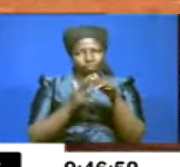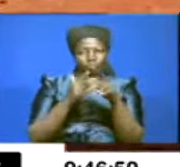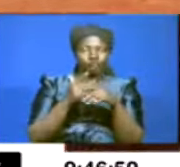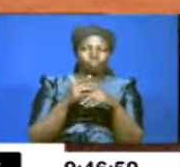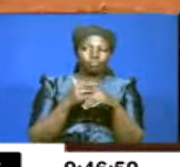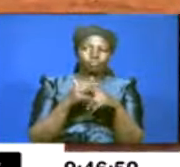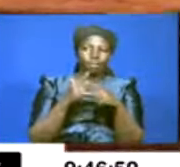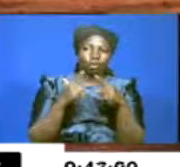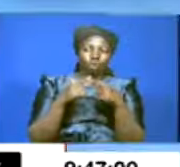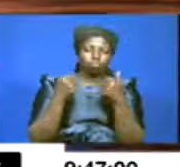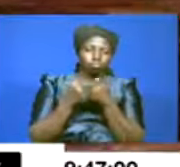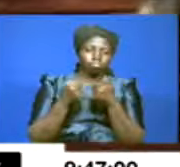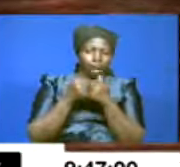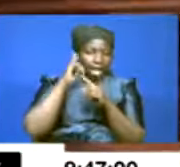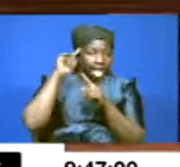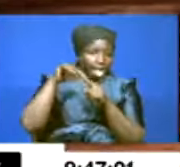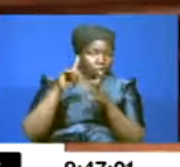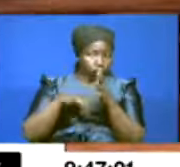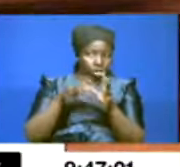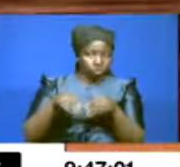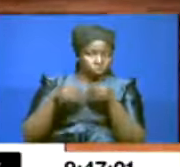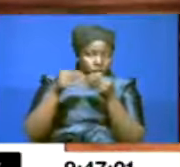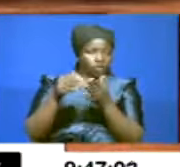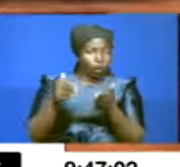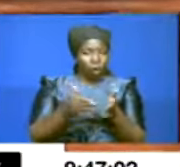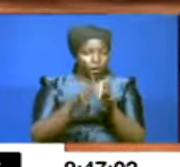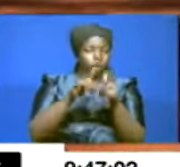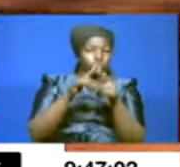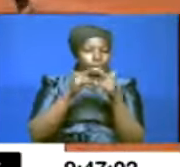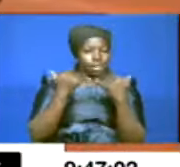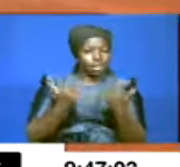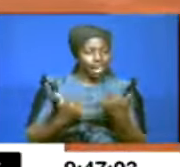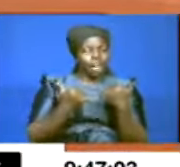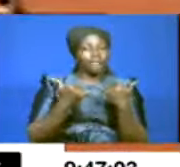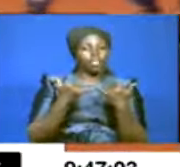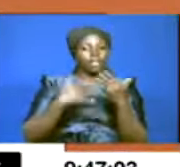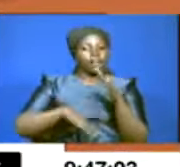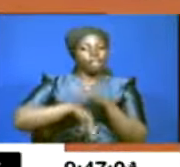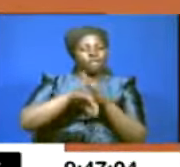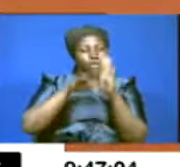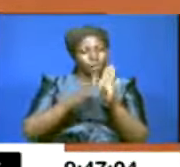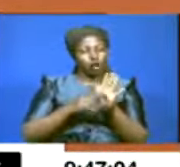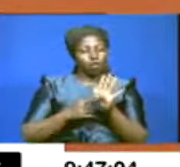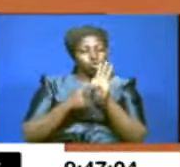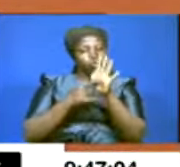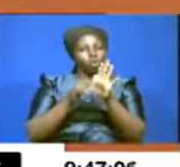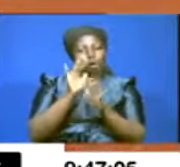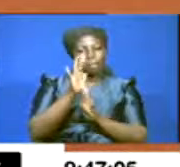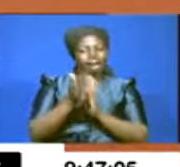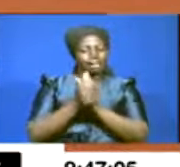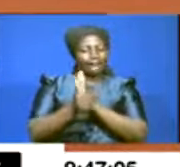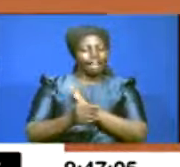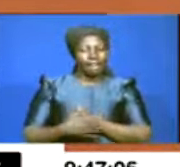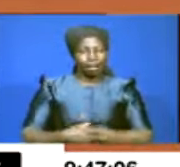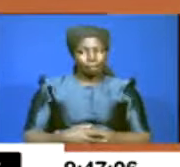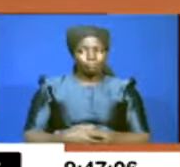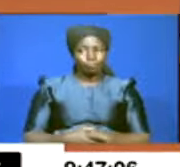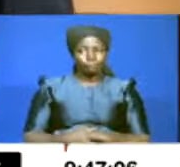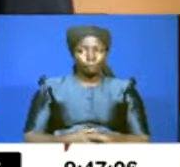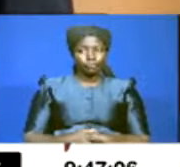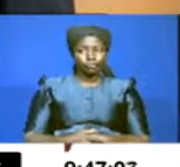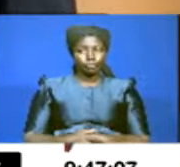tournament seeks to offer a platform to upcoming footballers to showcase their talent. Bernard Okumu, Legends Edition.